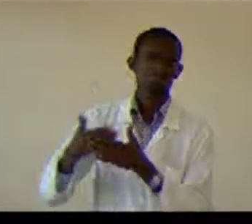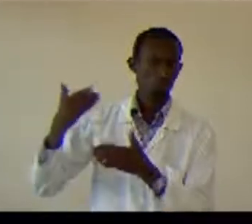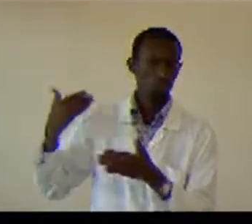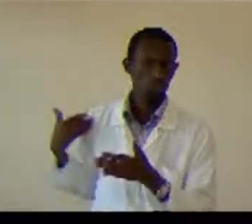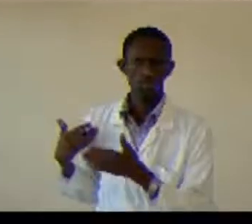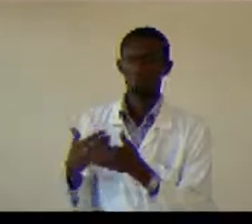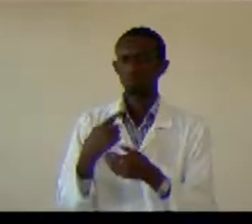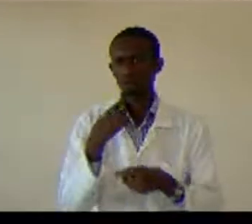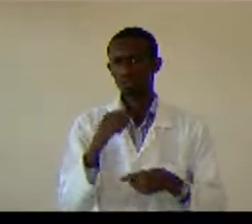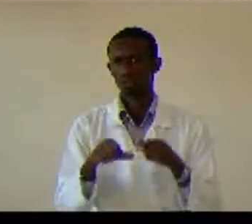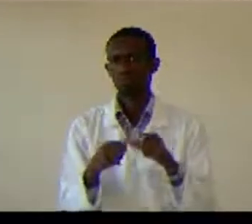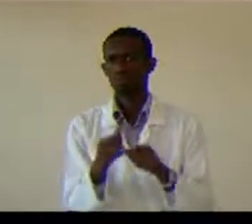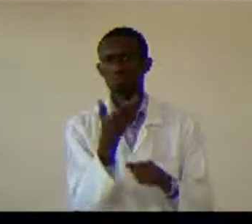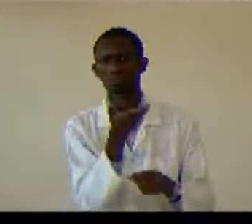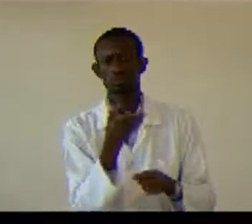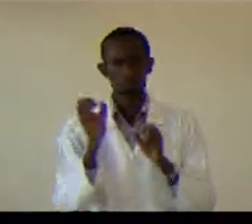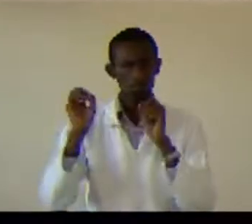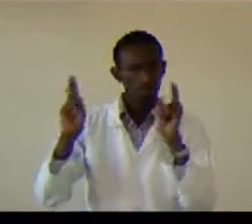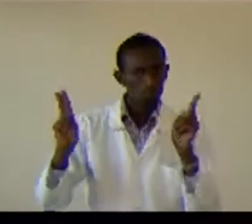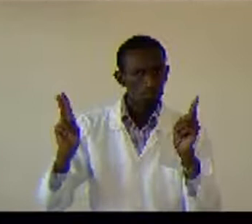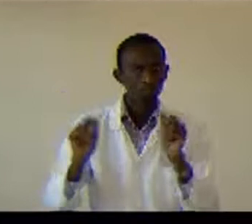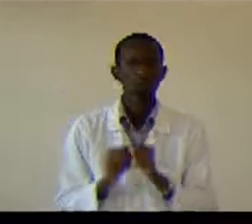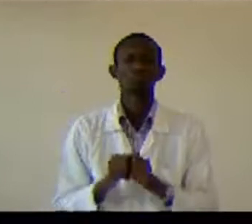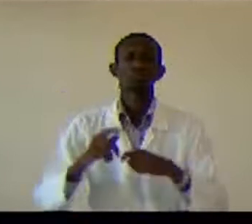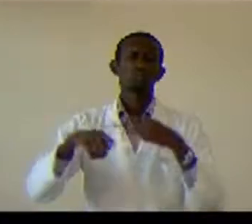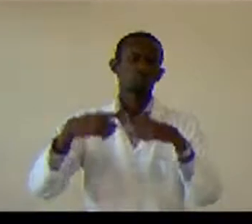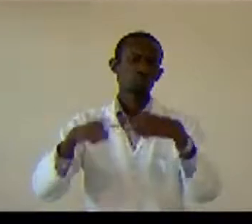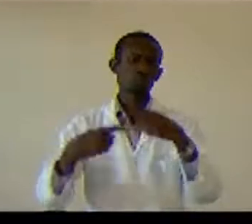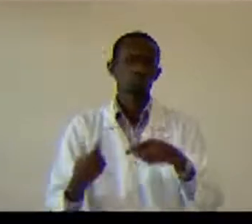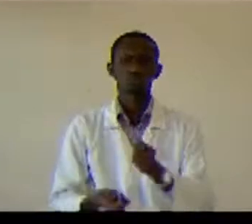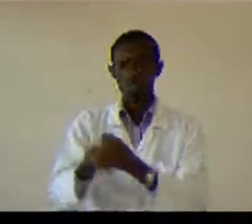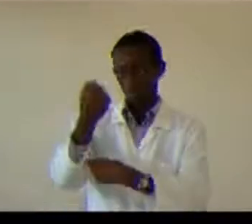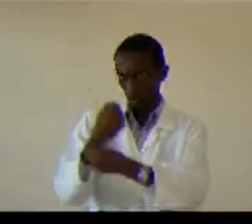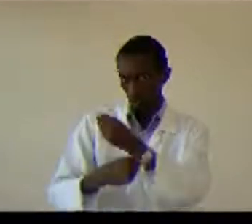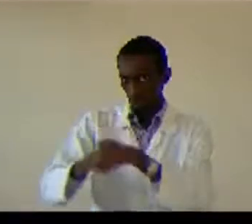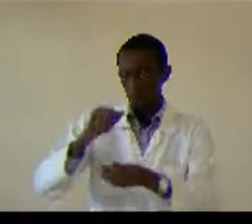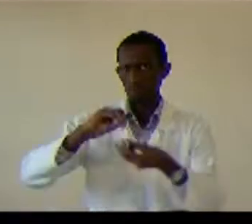before. Okay? Let's move to activity number 2.